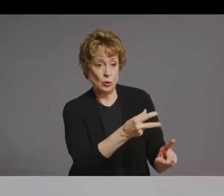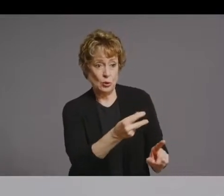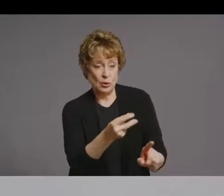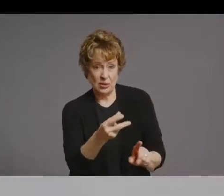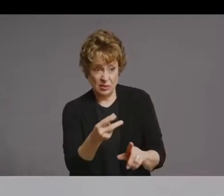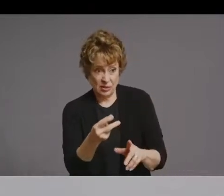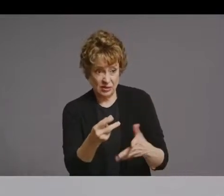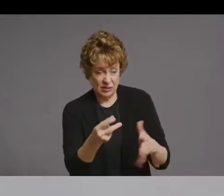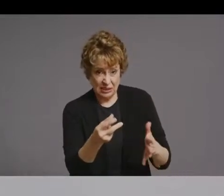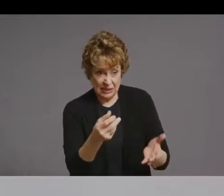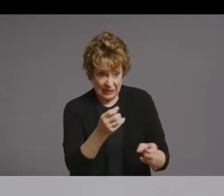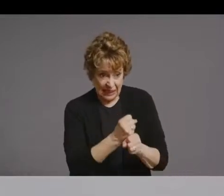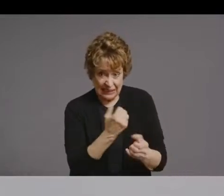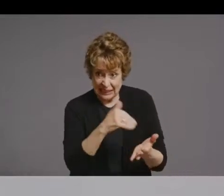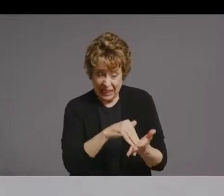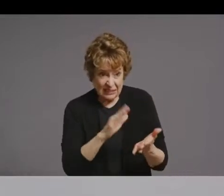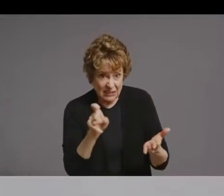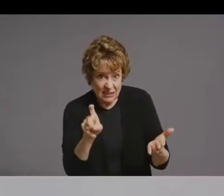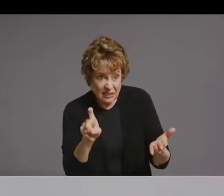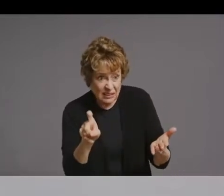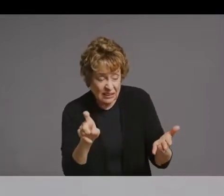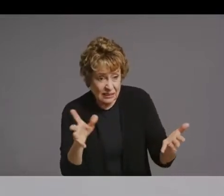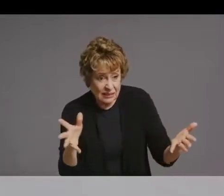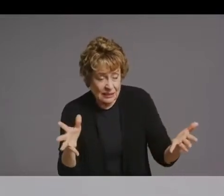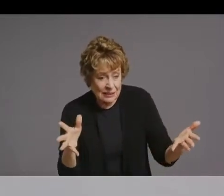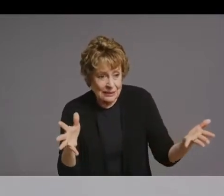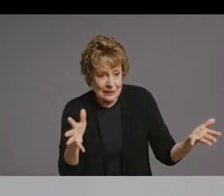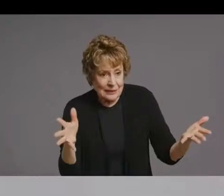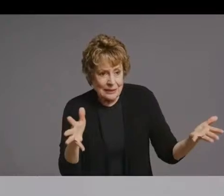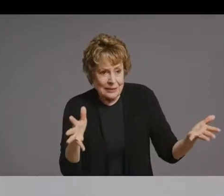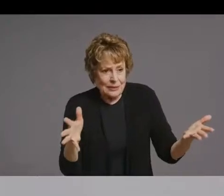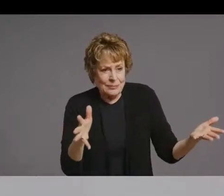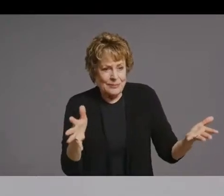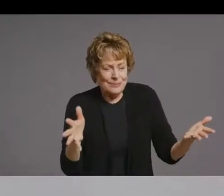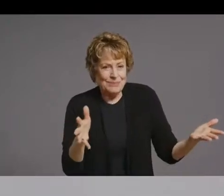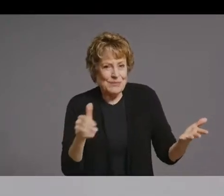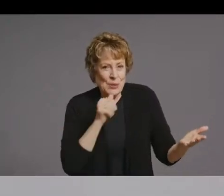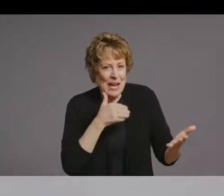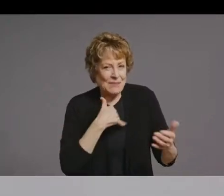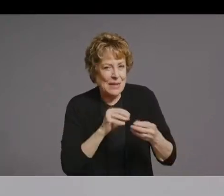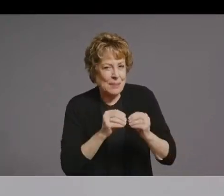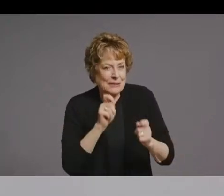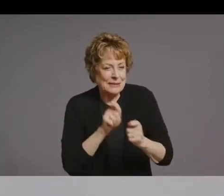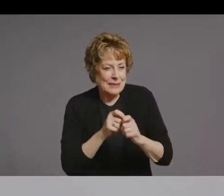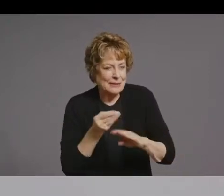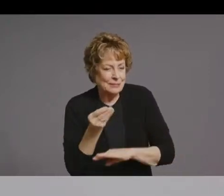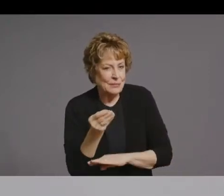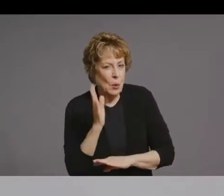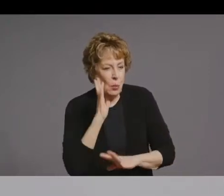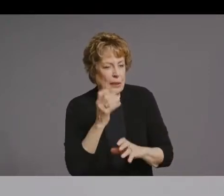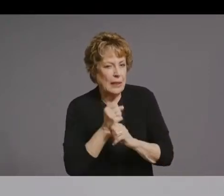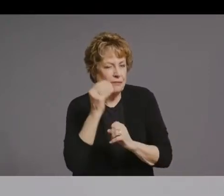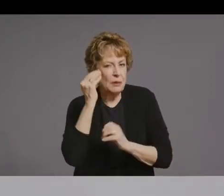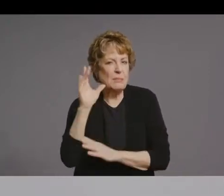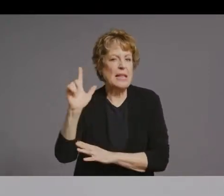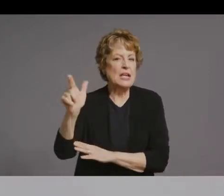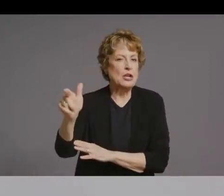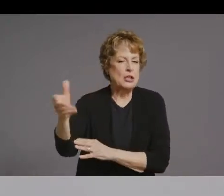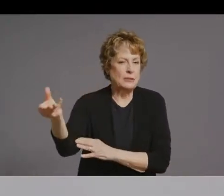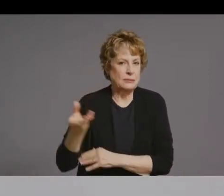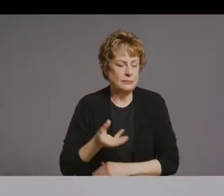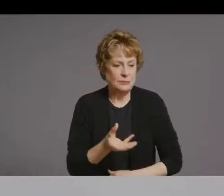to go back. We can get you those specific numbers. I don't have those off the top of my head. I apologize. Anecdotally, do you think that they